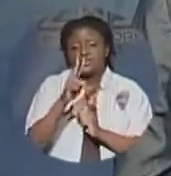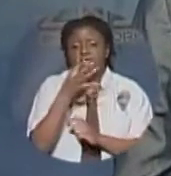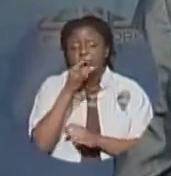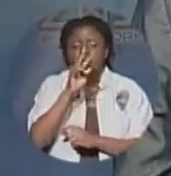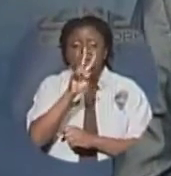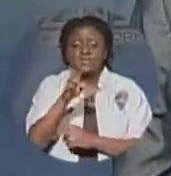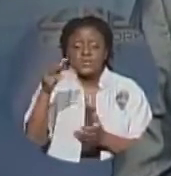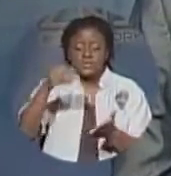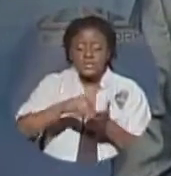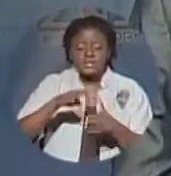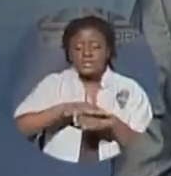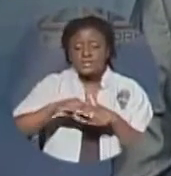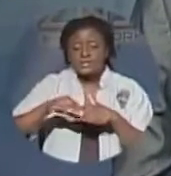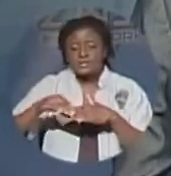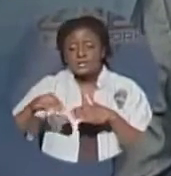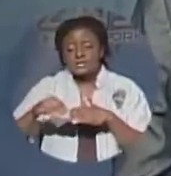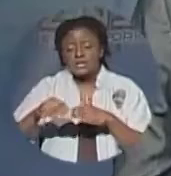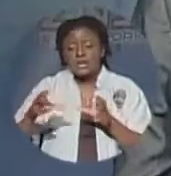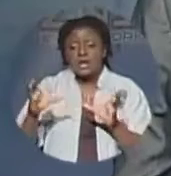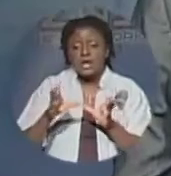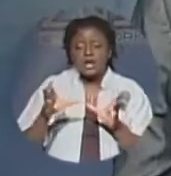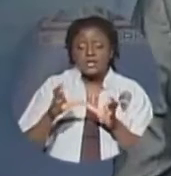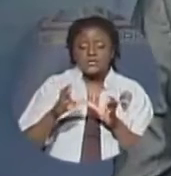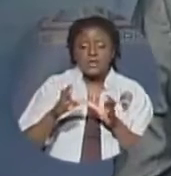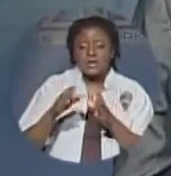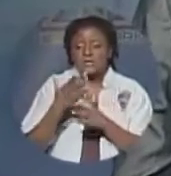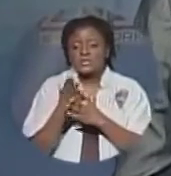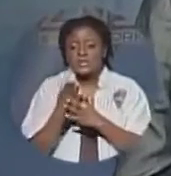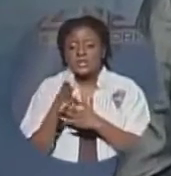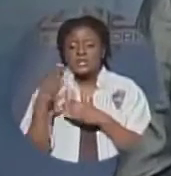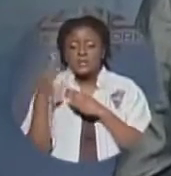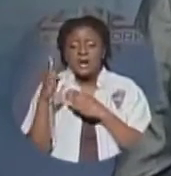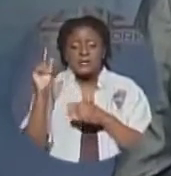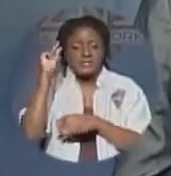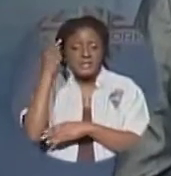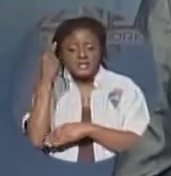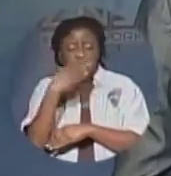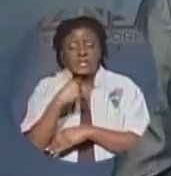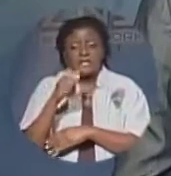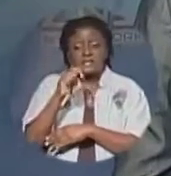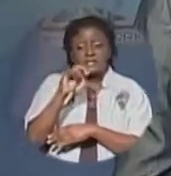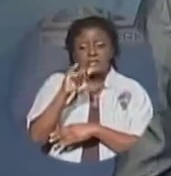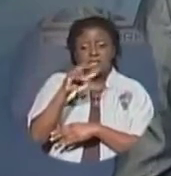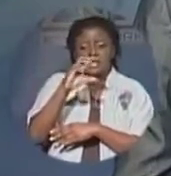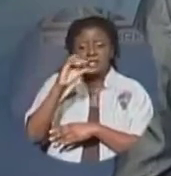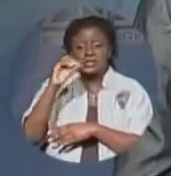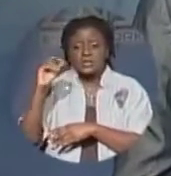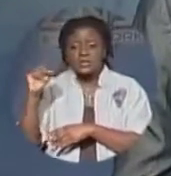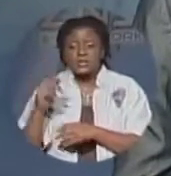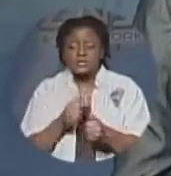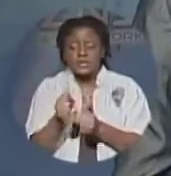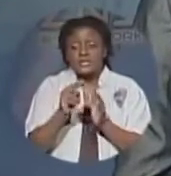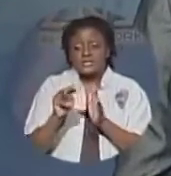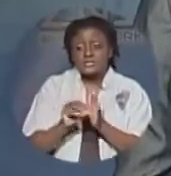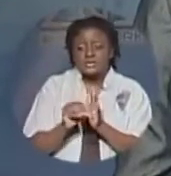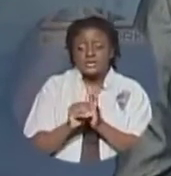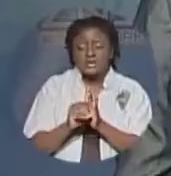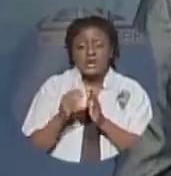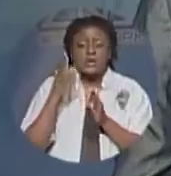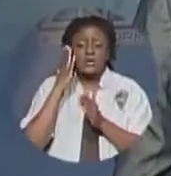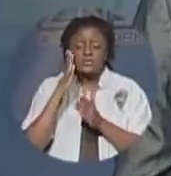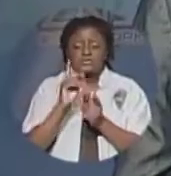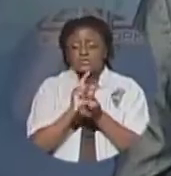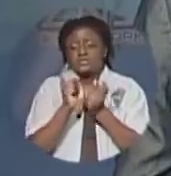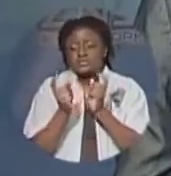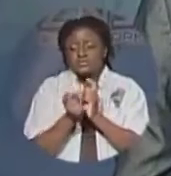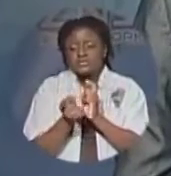Marine Construction Company Limited, and Tycoon Management will cover the cost of enhancing and replenishing the shoreline on Saunders Beach